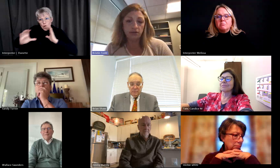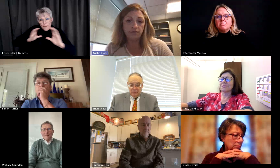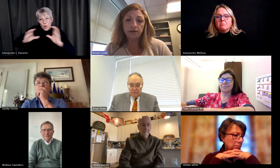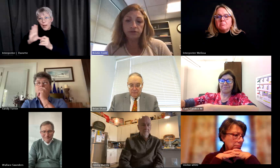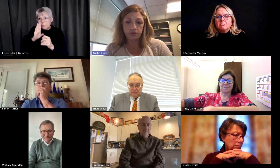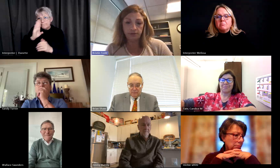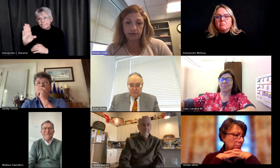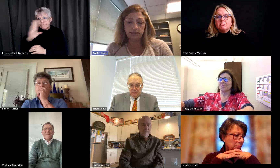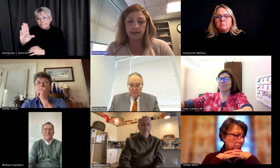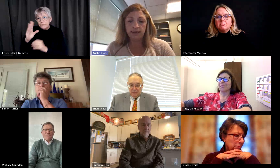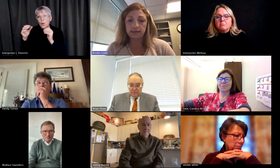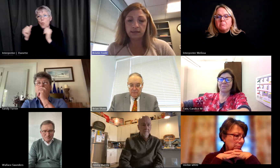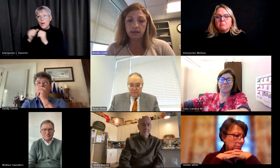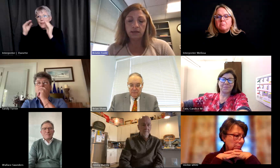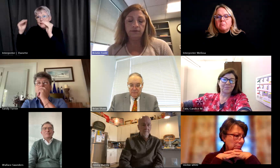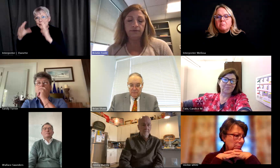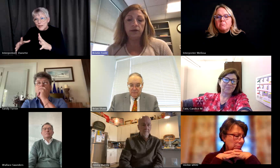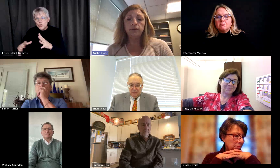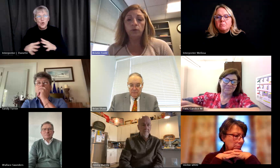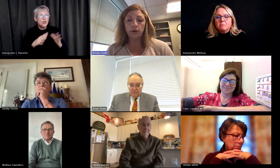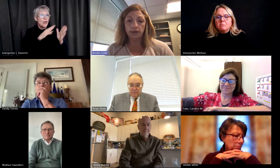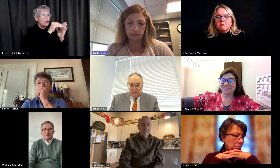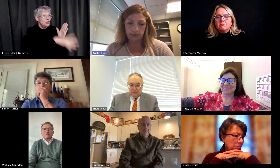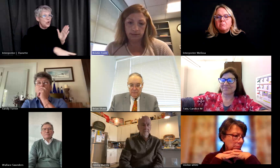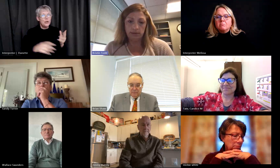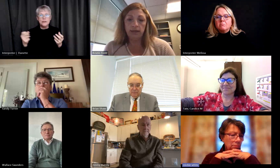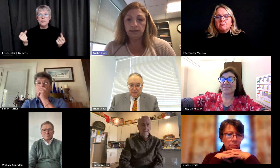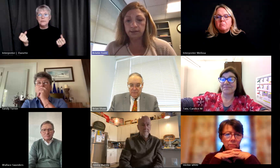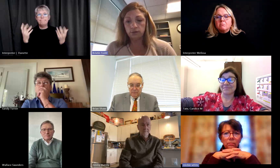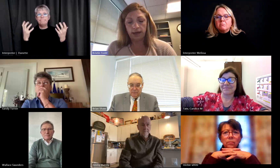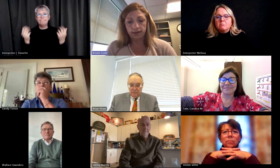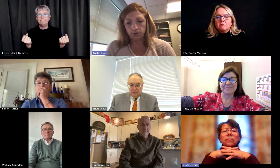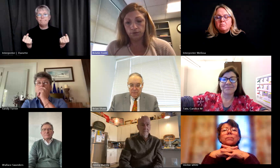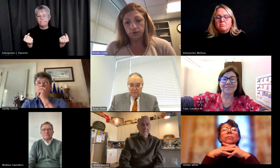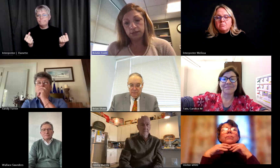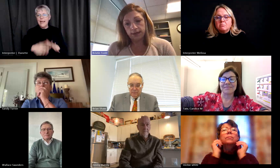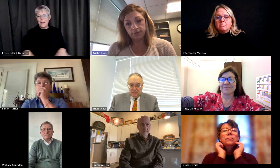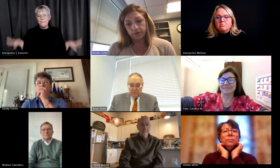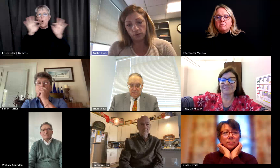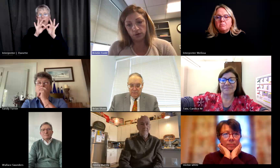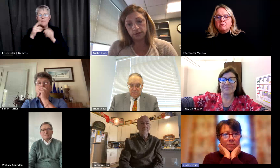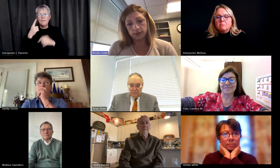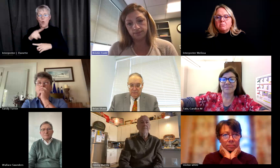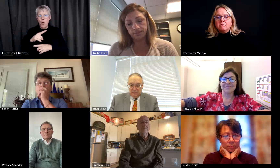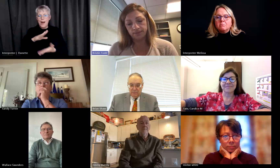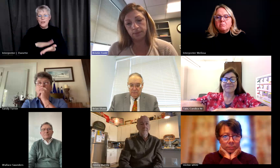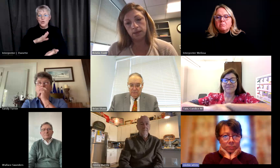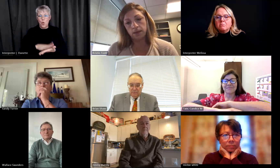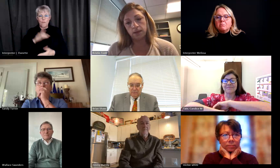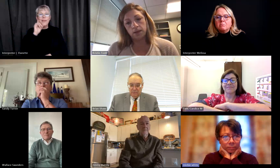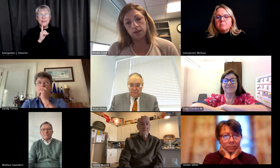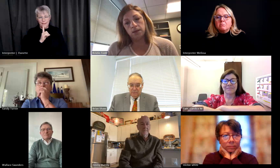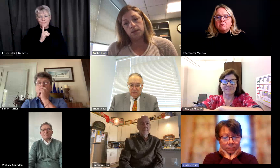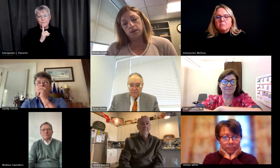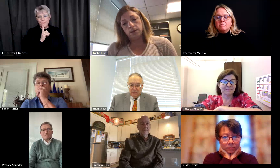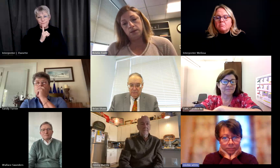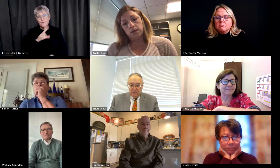teachers and all of our students, and that is very important in a school, at a school for the deaf, of course.